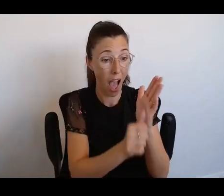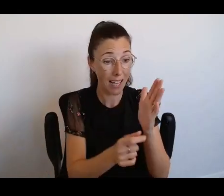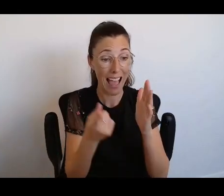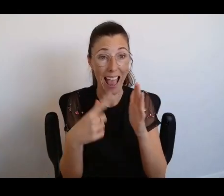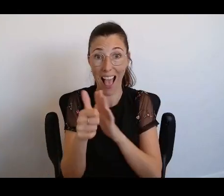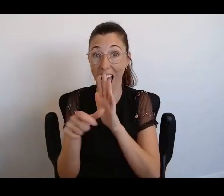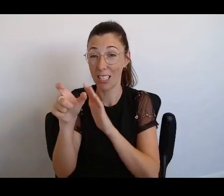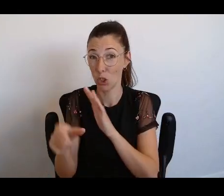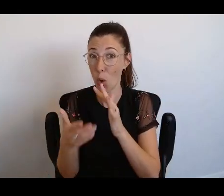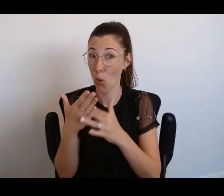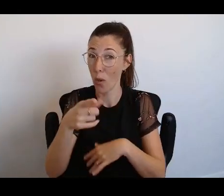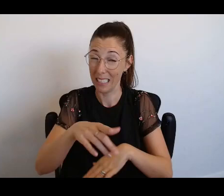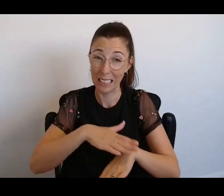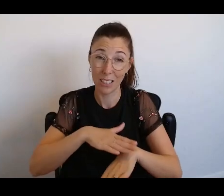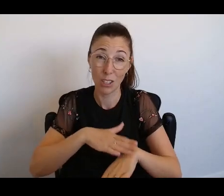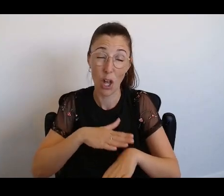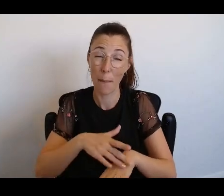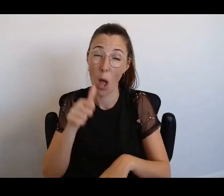please welcome Tony to the lectern.